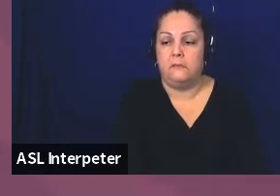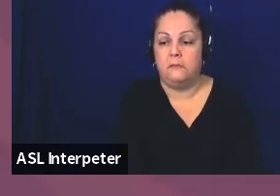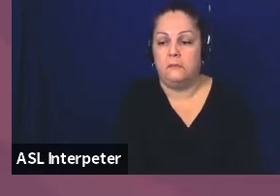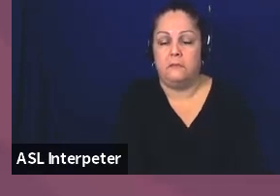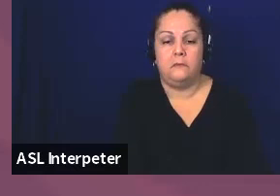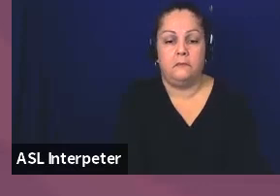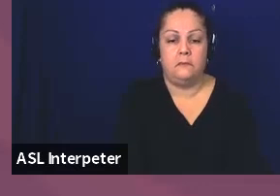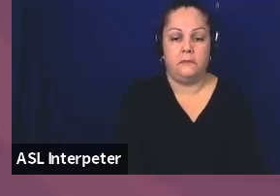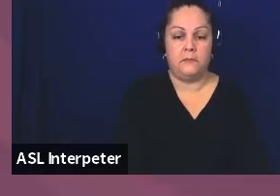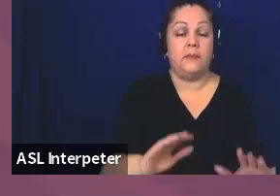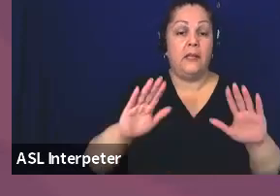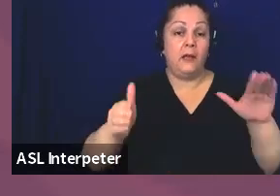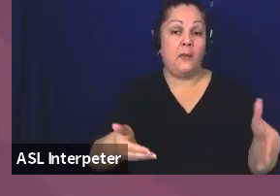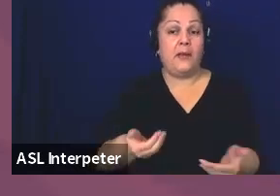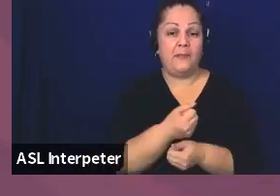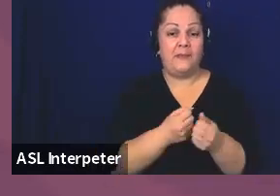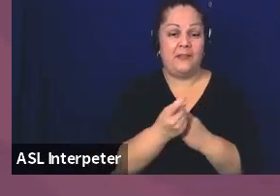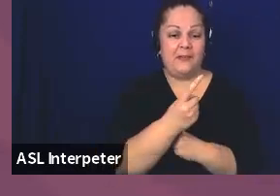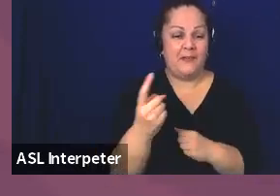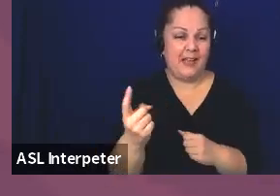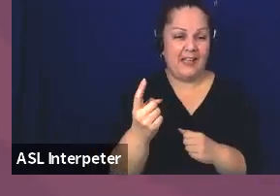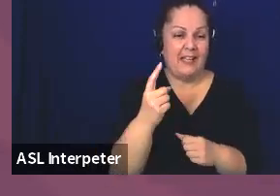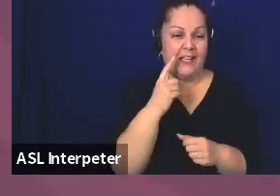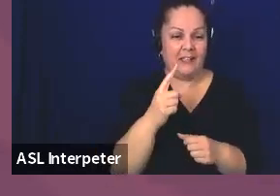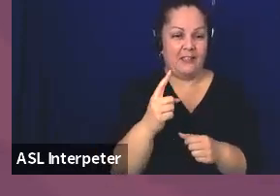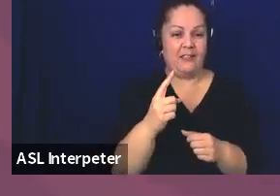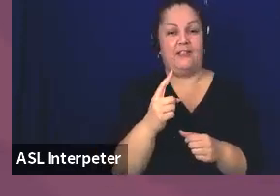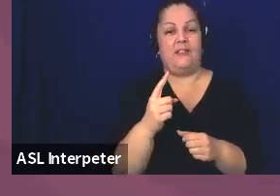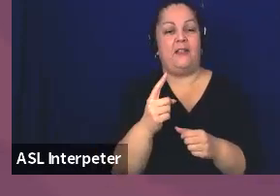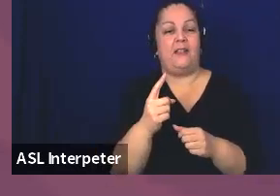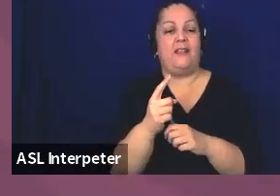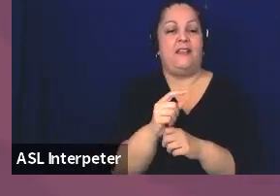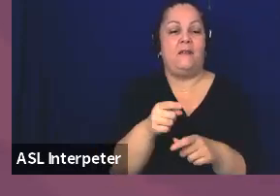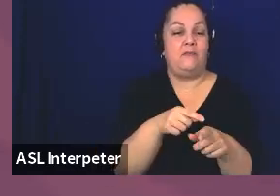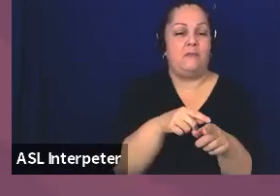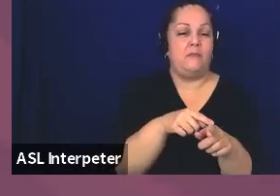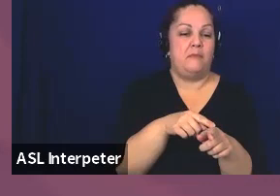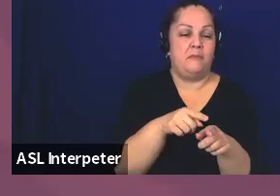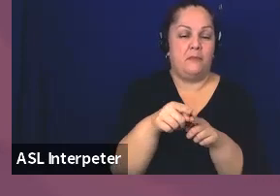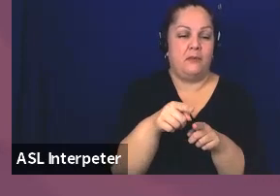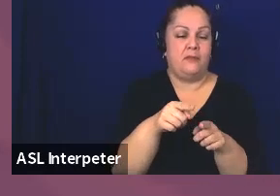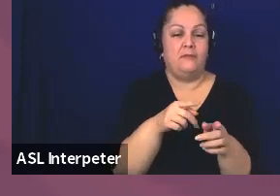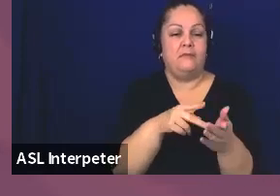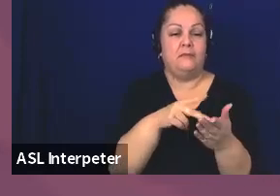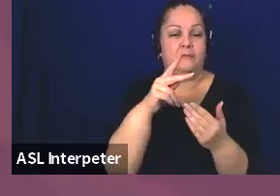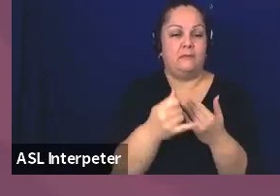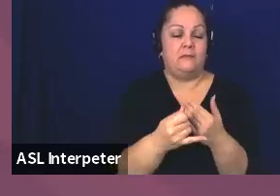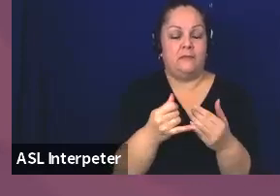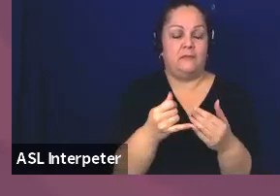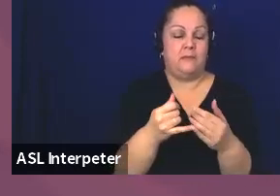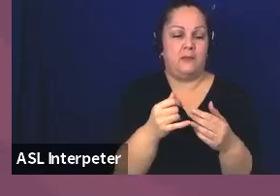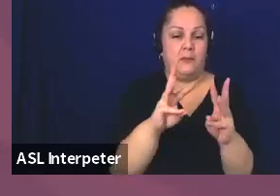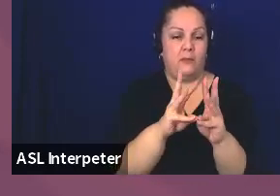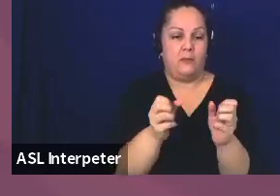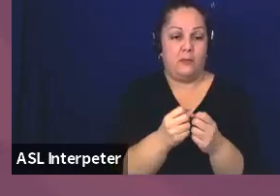Okay, welcome everyone to the May Project Trust webinar. Today we will be discussing